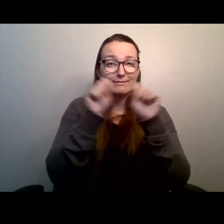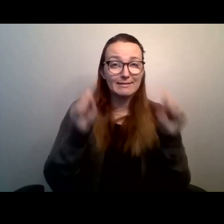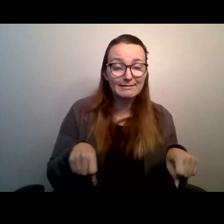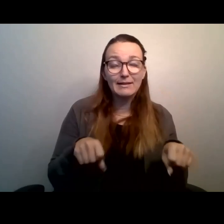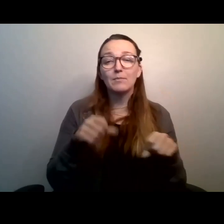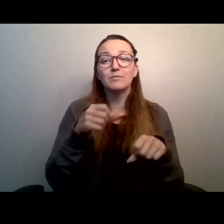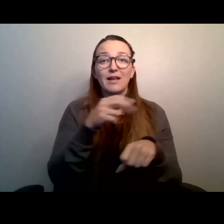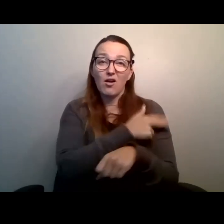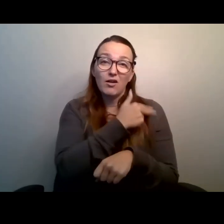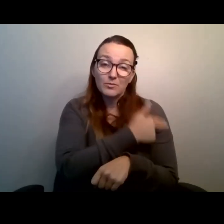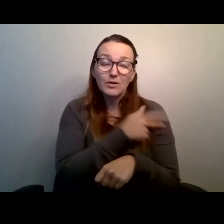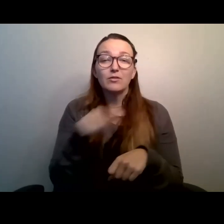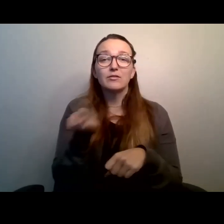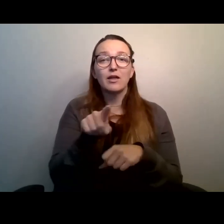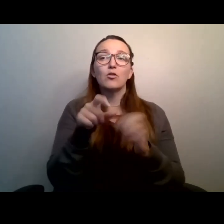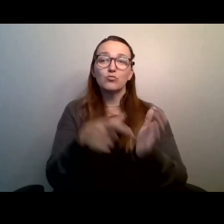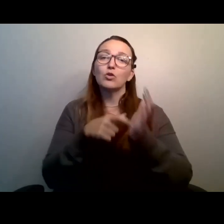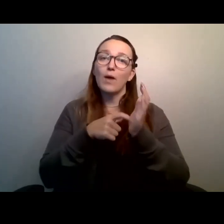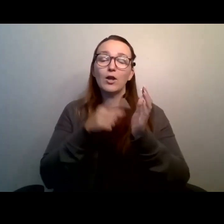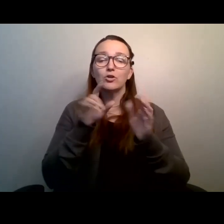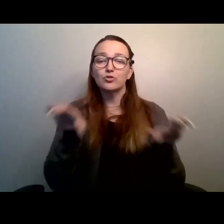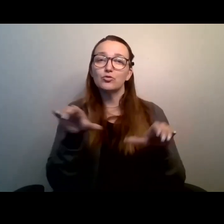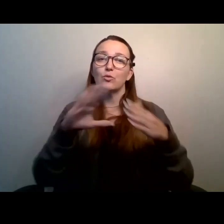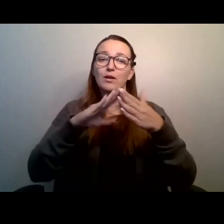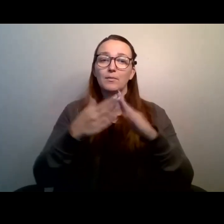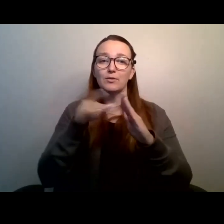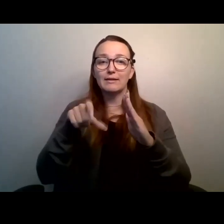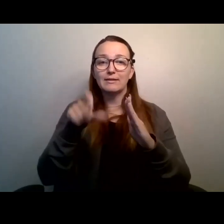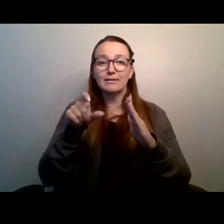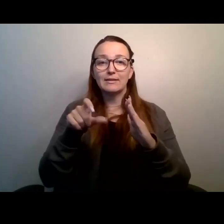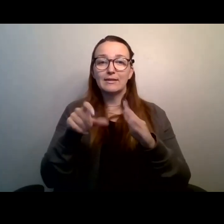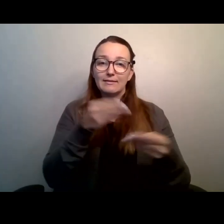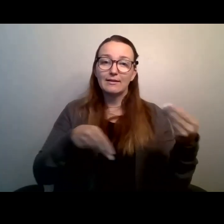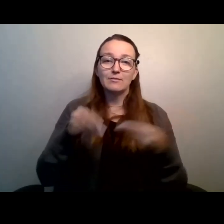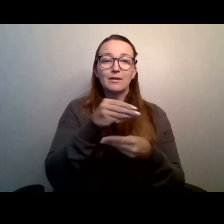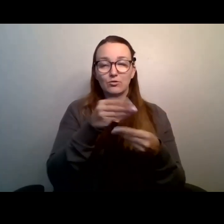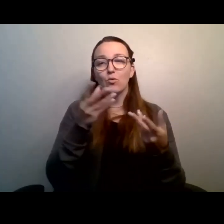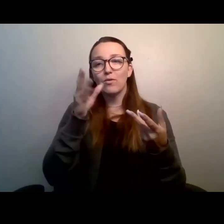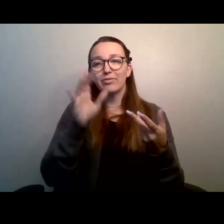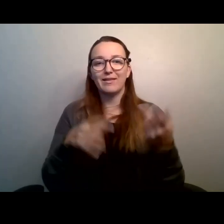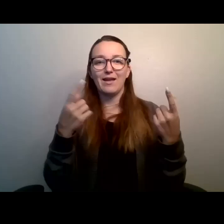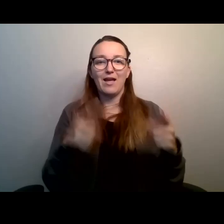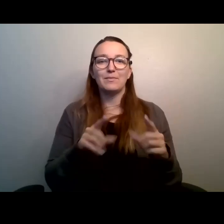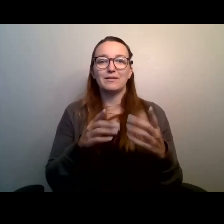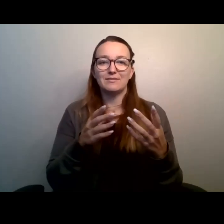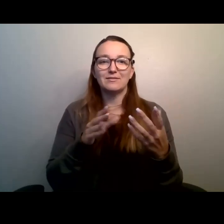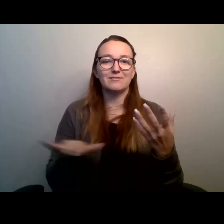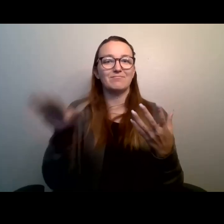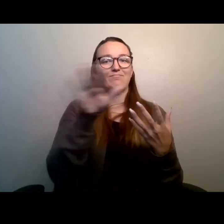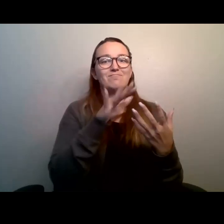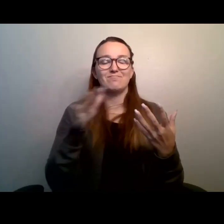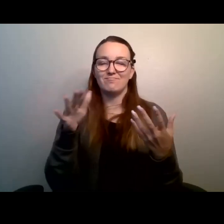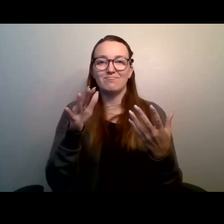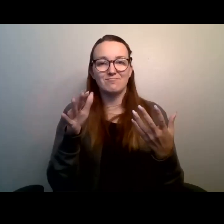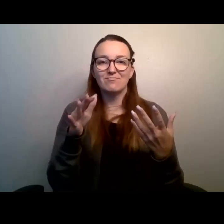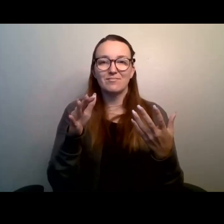required to do a community needs assessment, and they make that available to folks in the community. Those are the kind of big